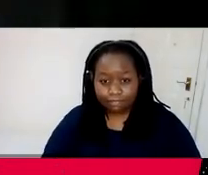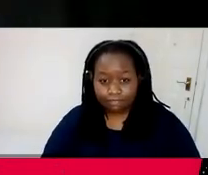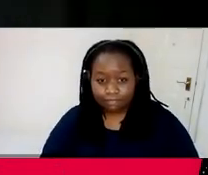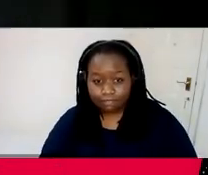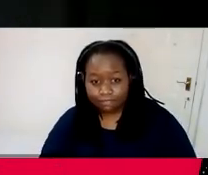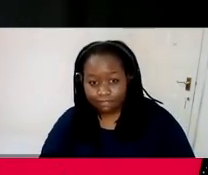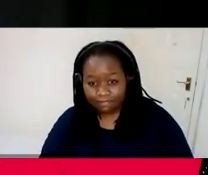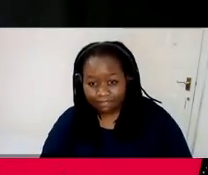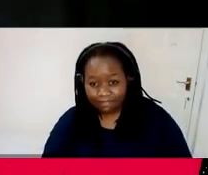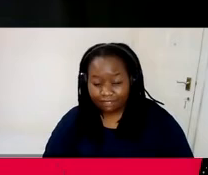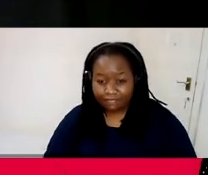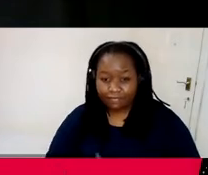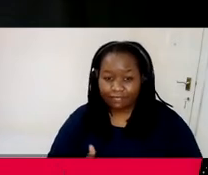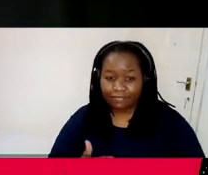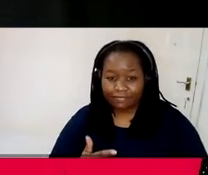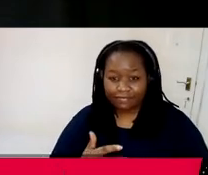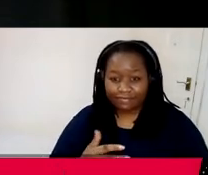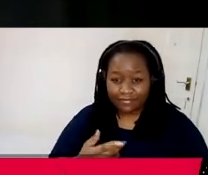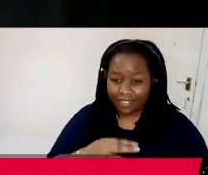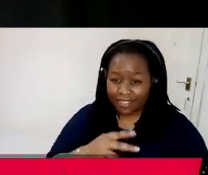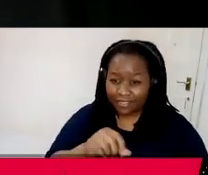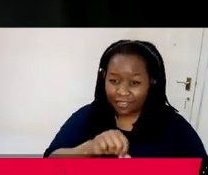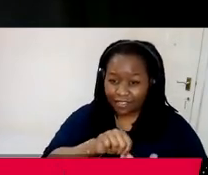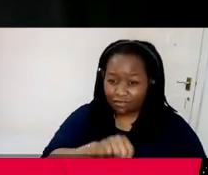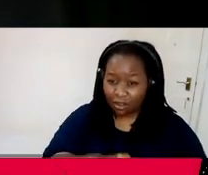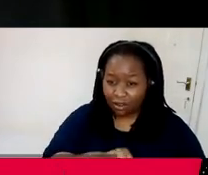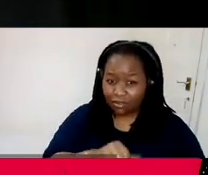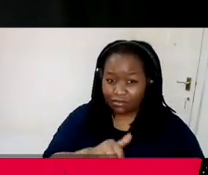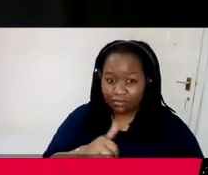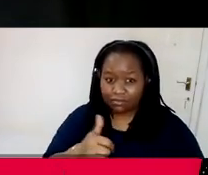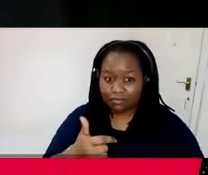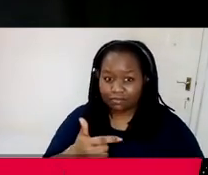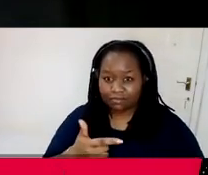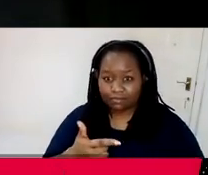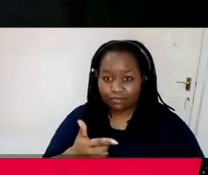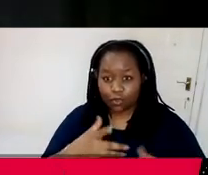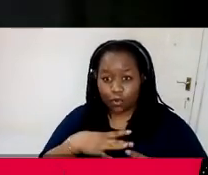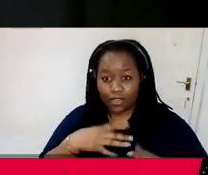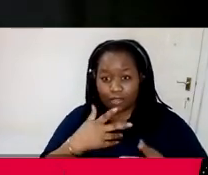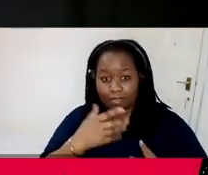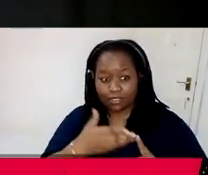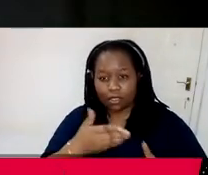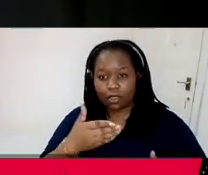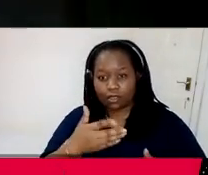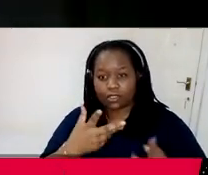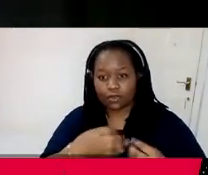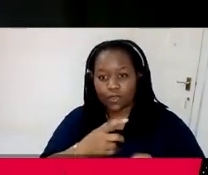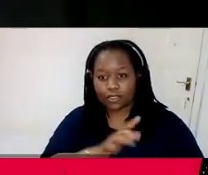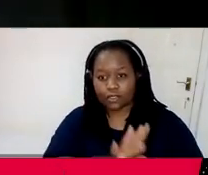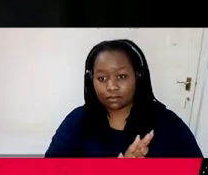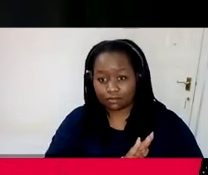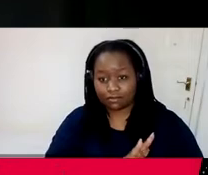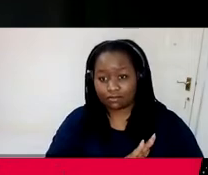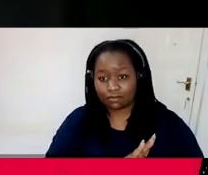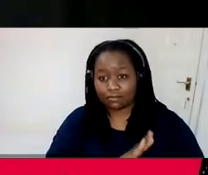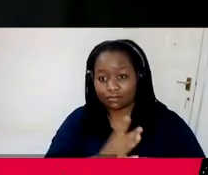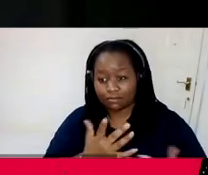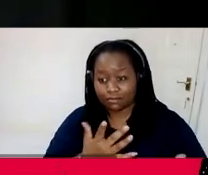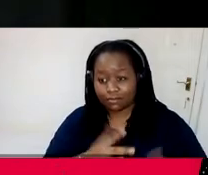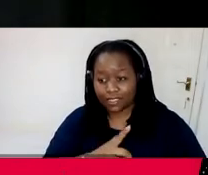Is there a more helpful way of dealing with states our governments are happy to sanction for political